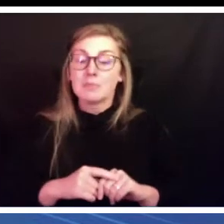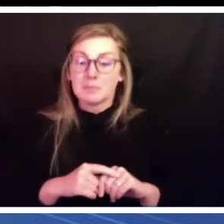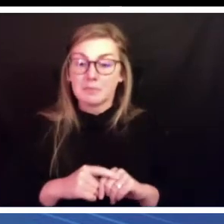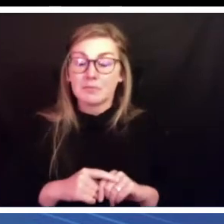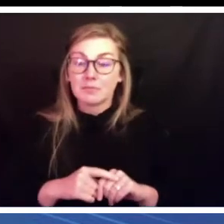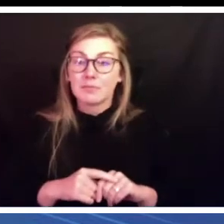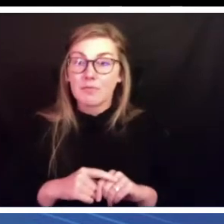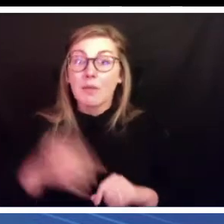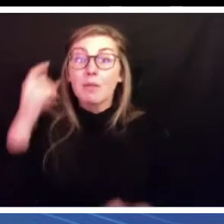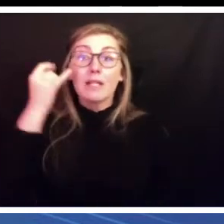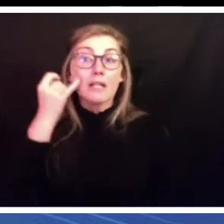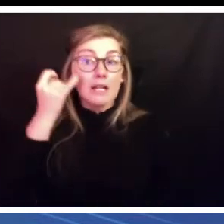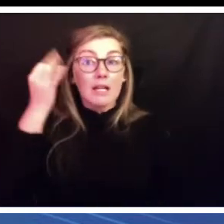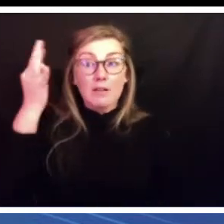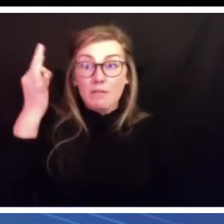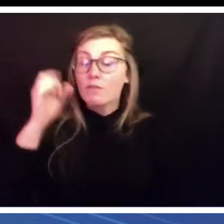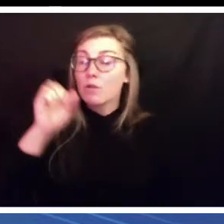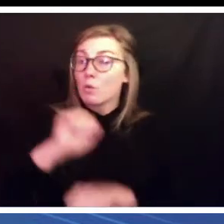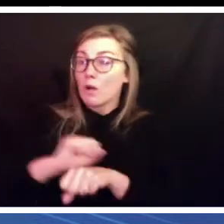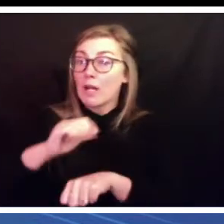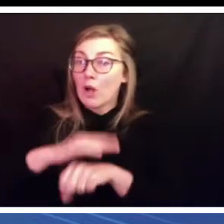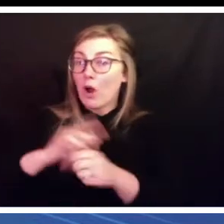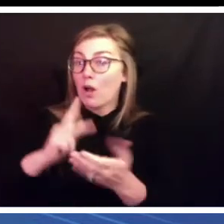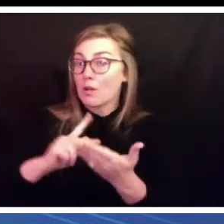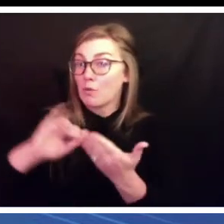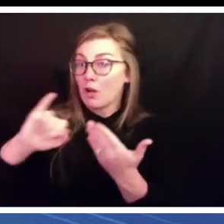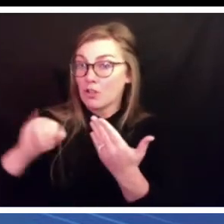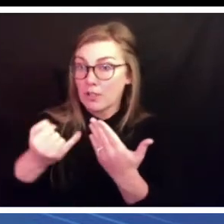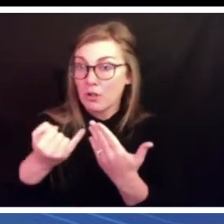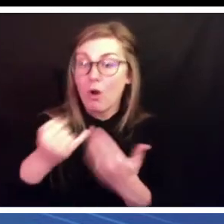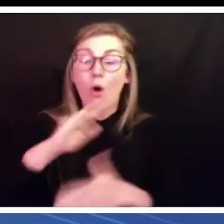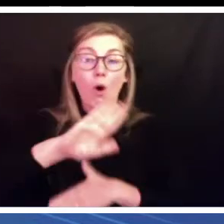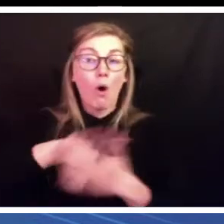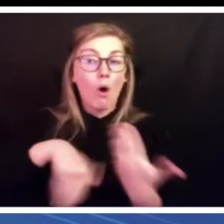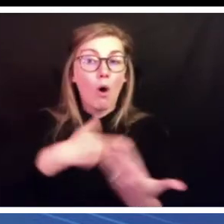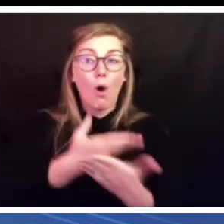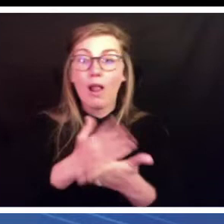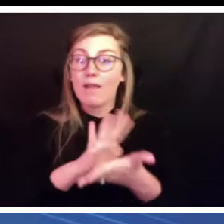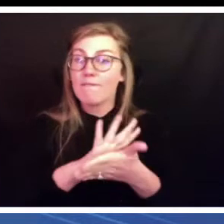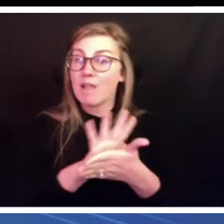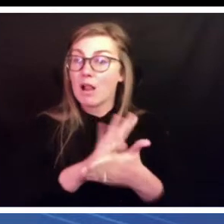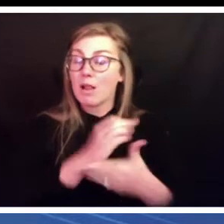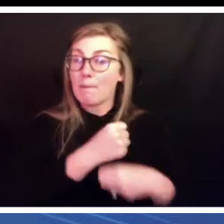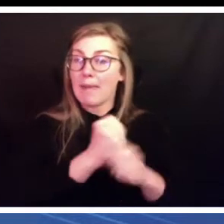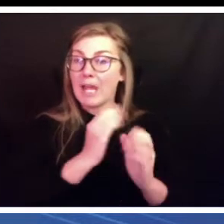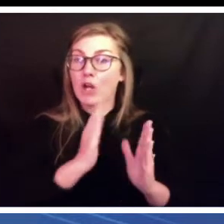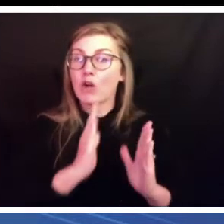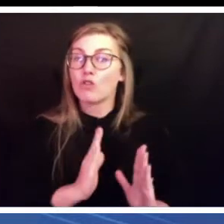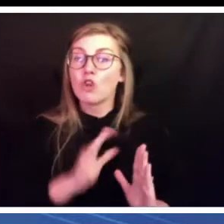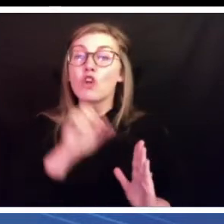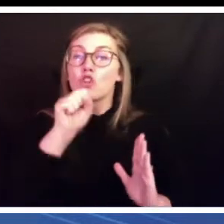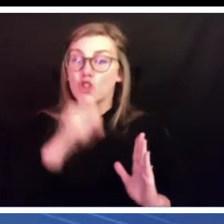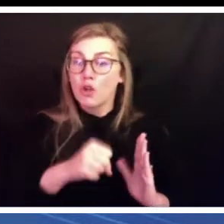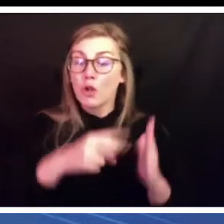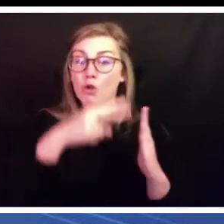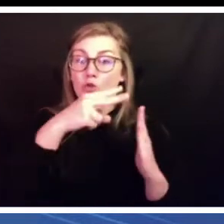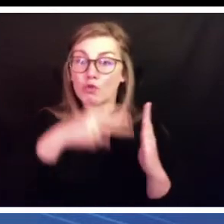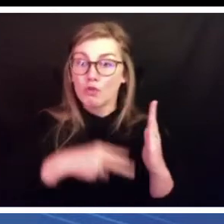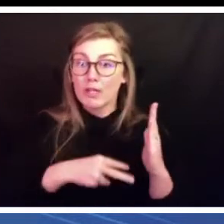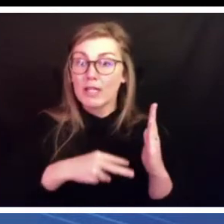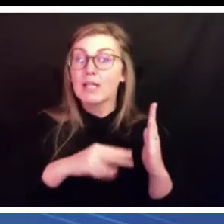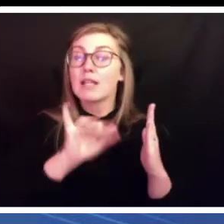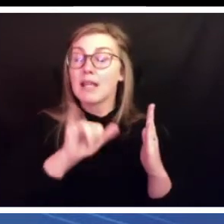project, every filmmaker should be actually reading the script when it's done for